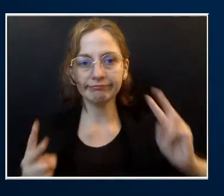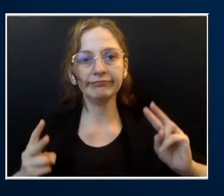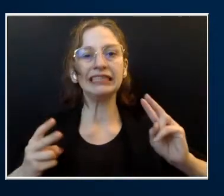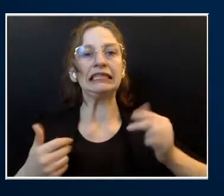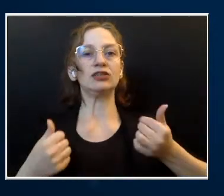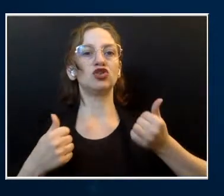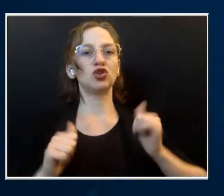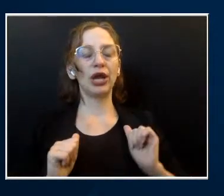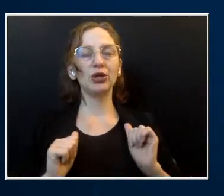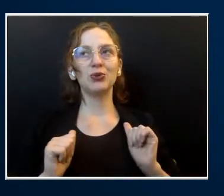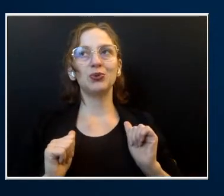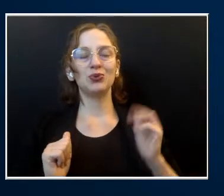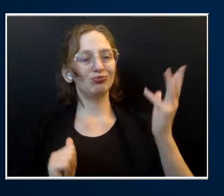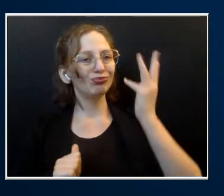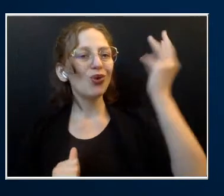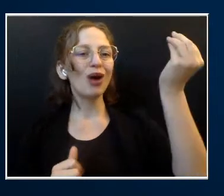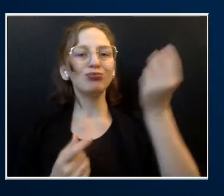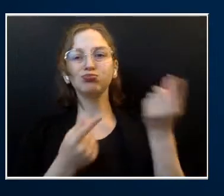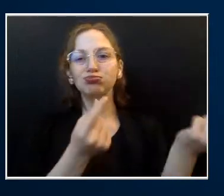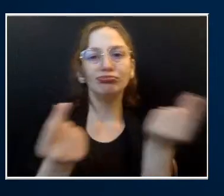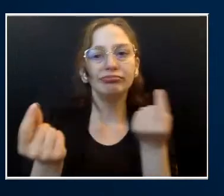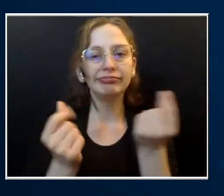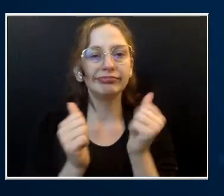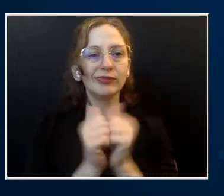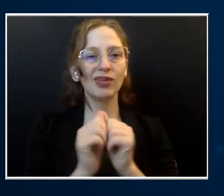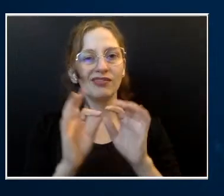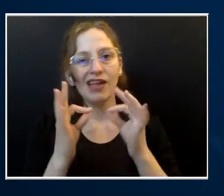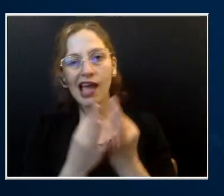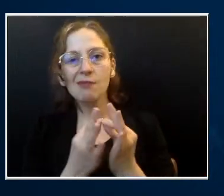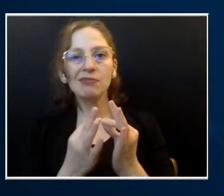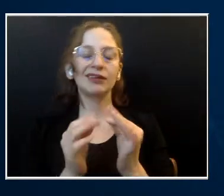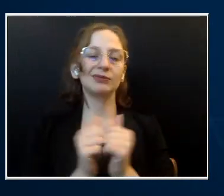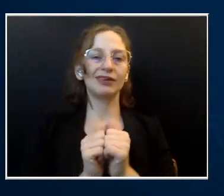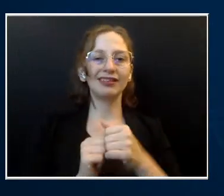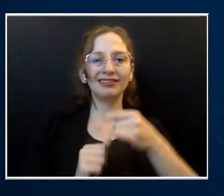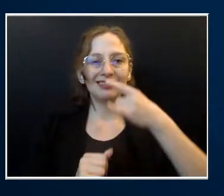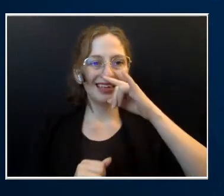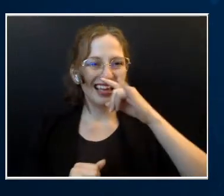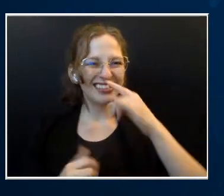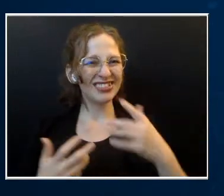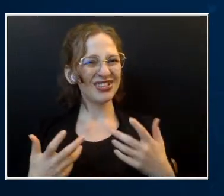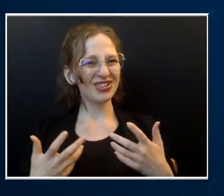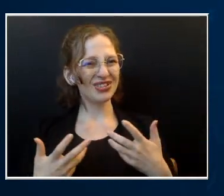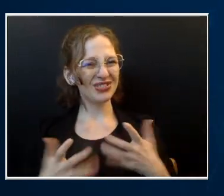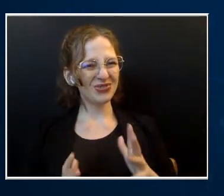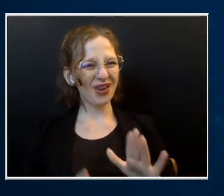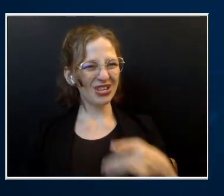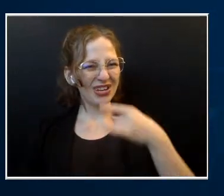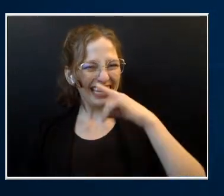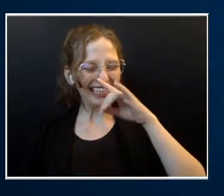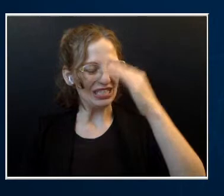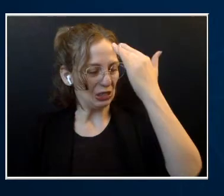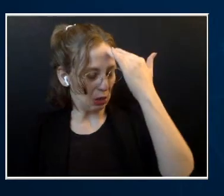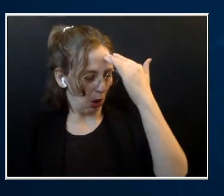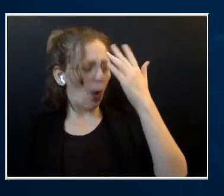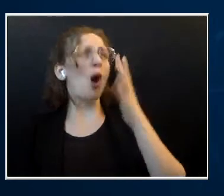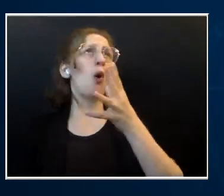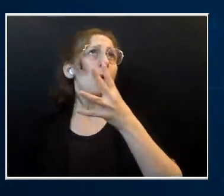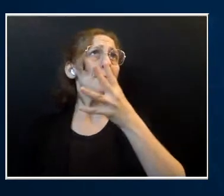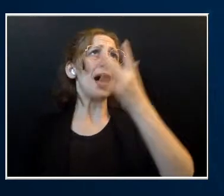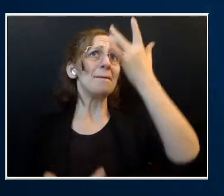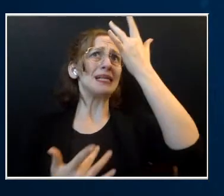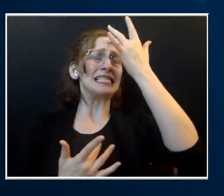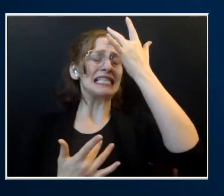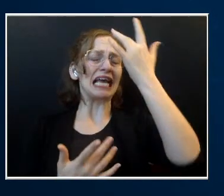out, do things with your family, do things with your kids, and you don't want your kids to know that you're sick, and you don't want your kids for you to look like you're sick, and